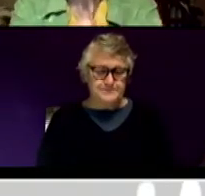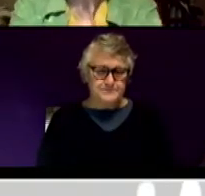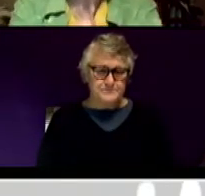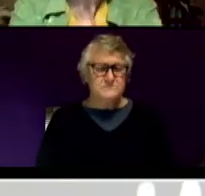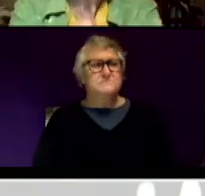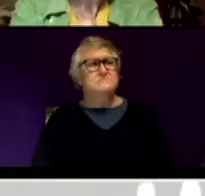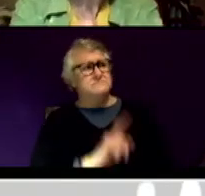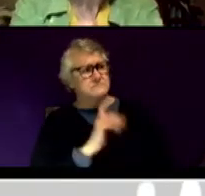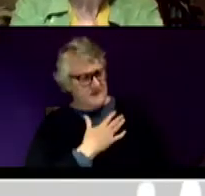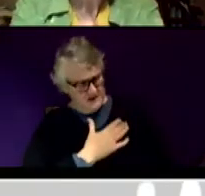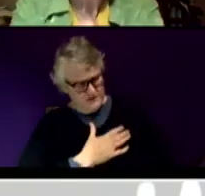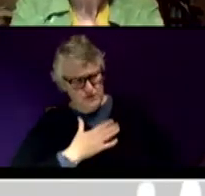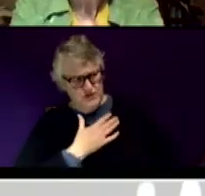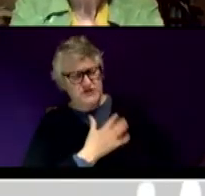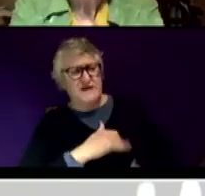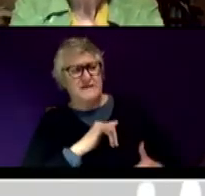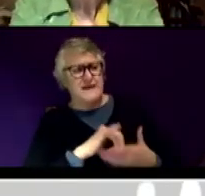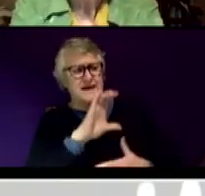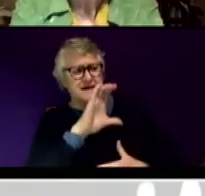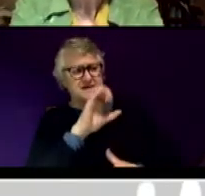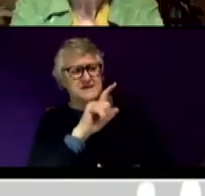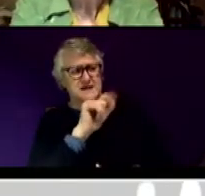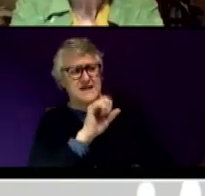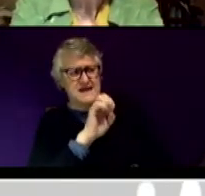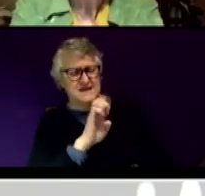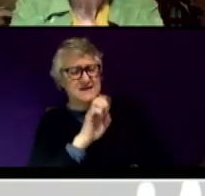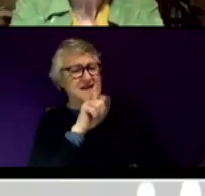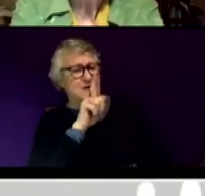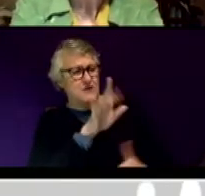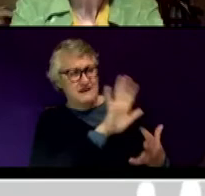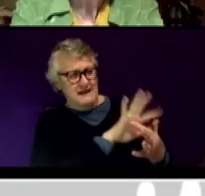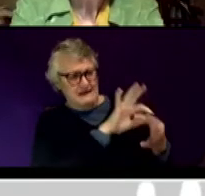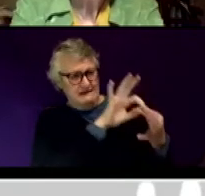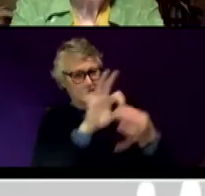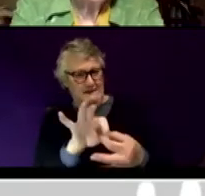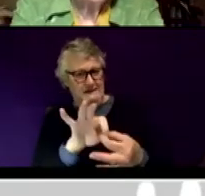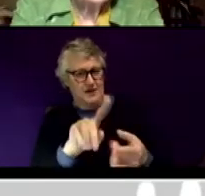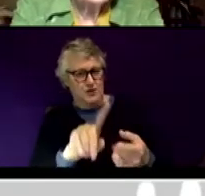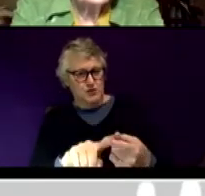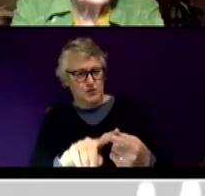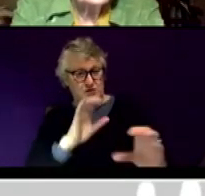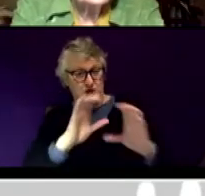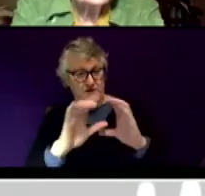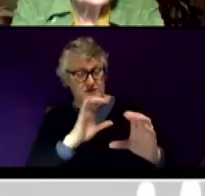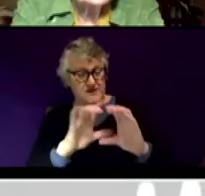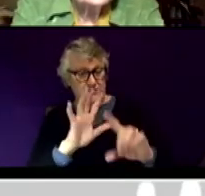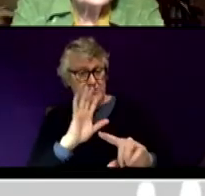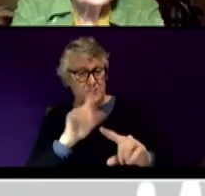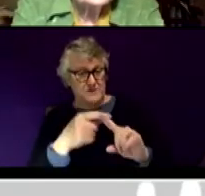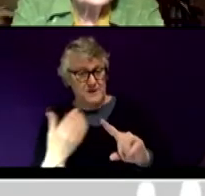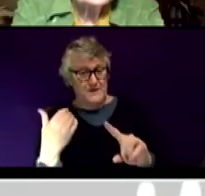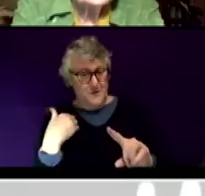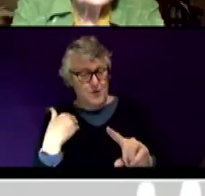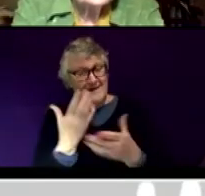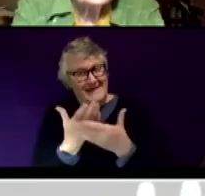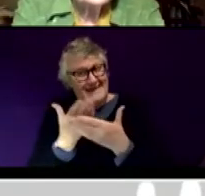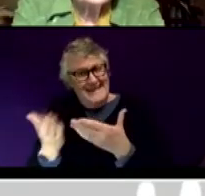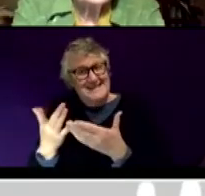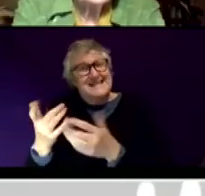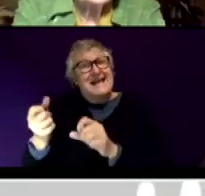into the conversation previously about not talking about things that can't be changed, right? Because then you're just asking